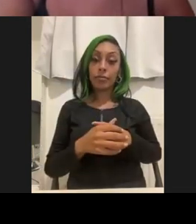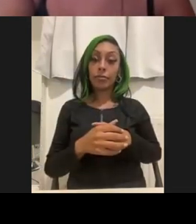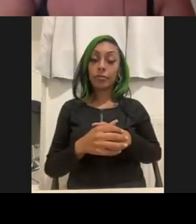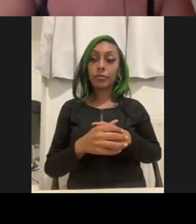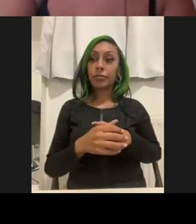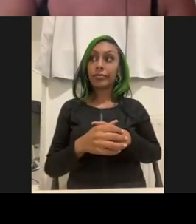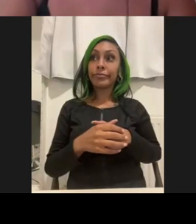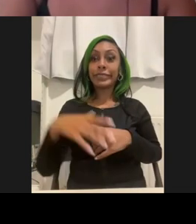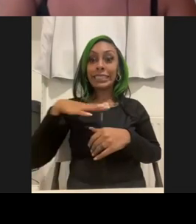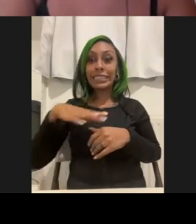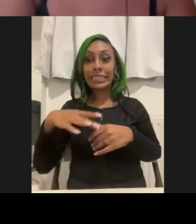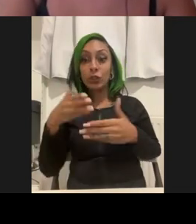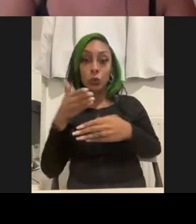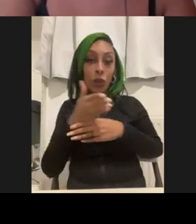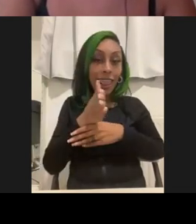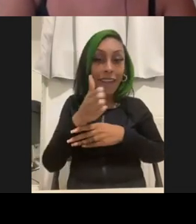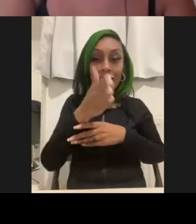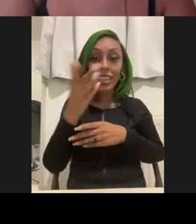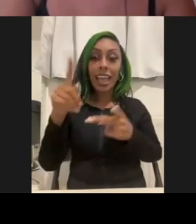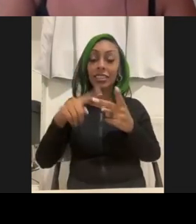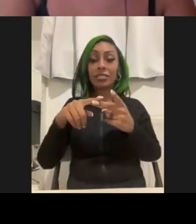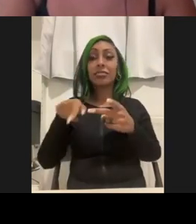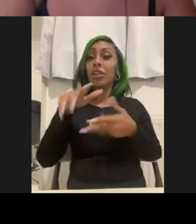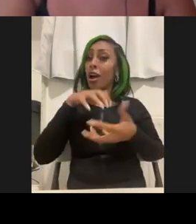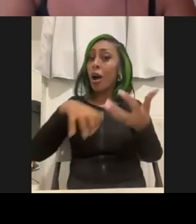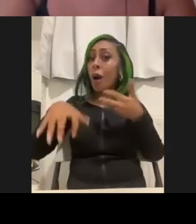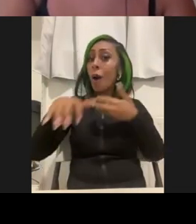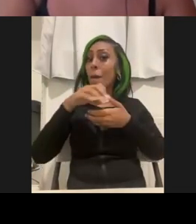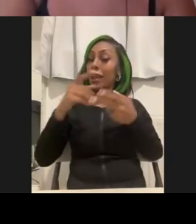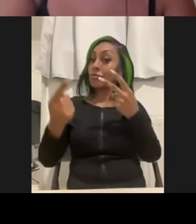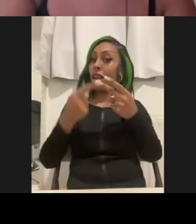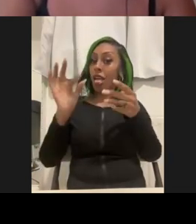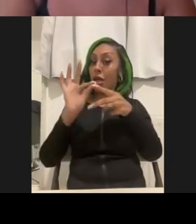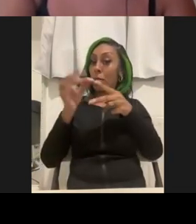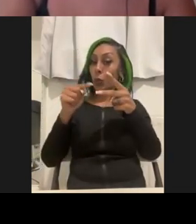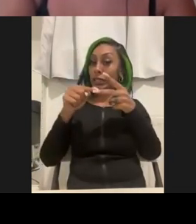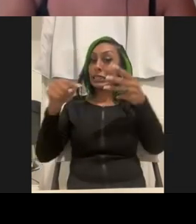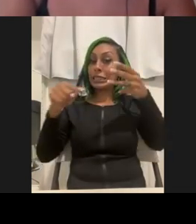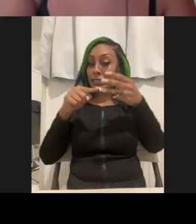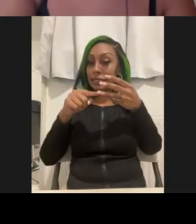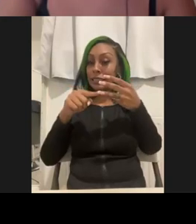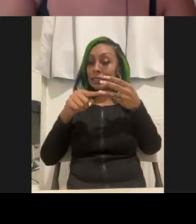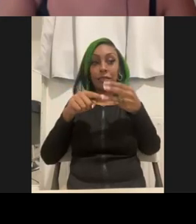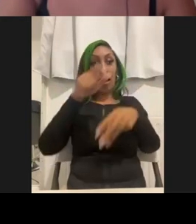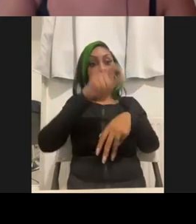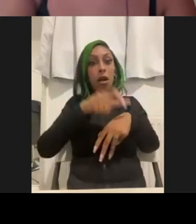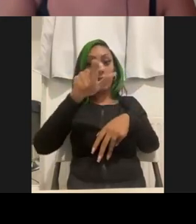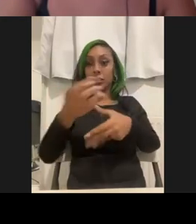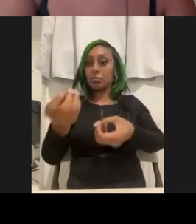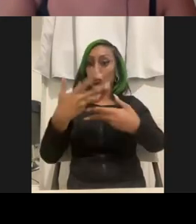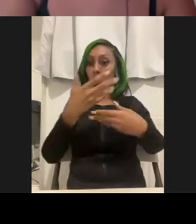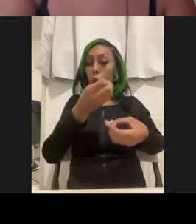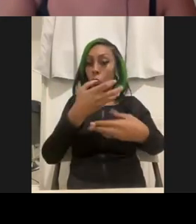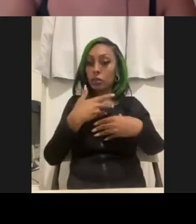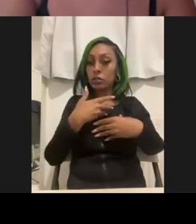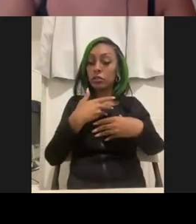this apparent dichotomy is further complicated by another point often made by participants in our project. There is a sense